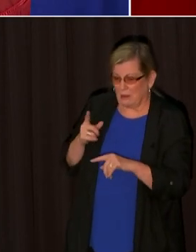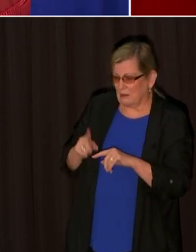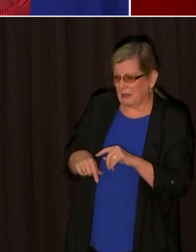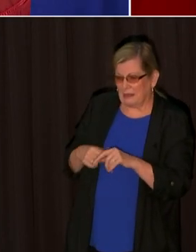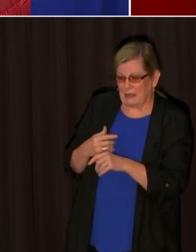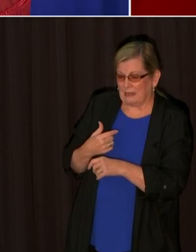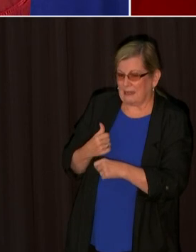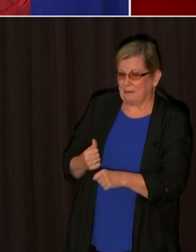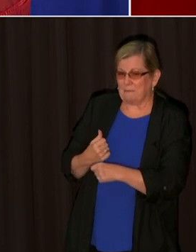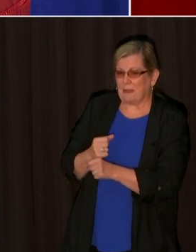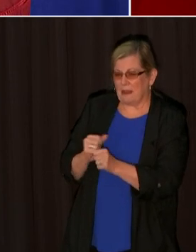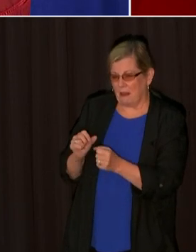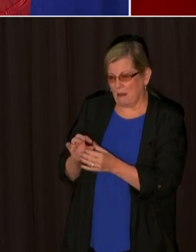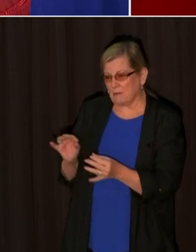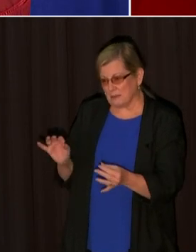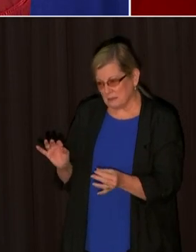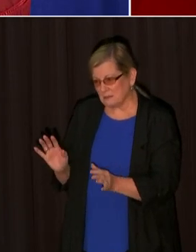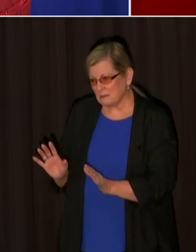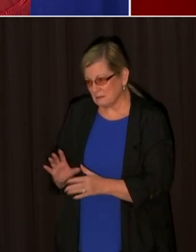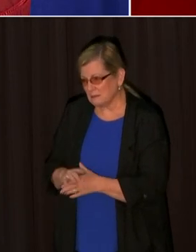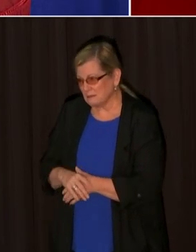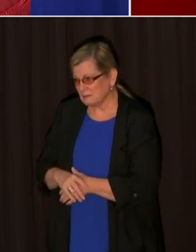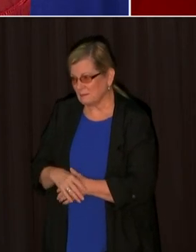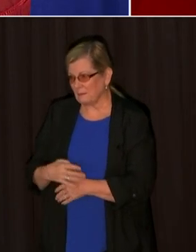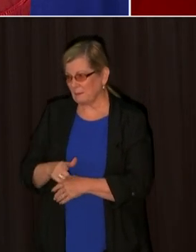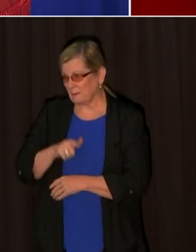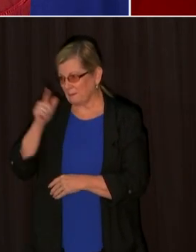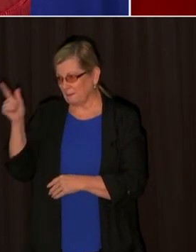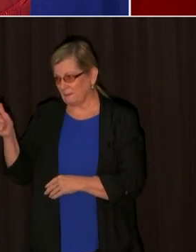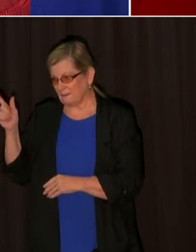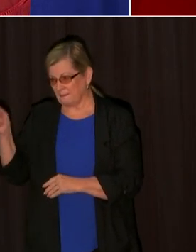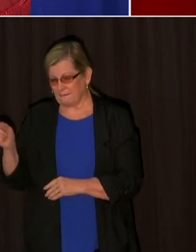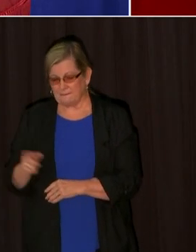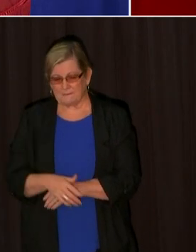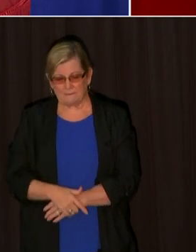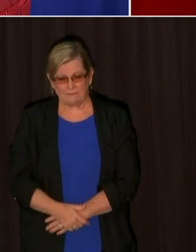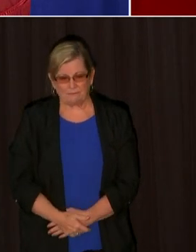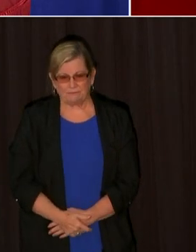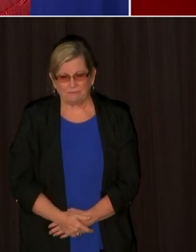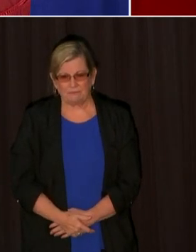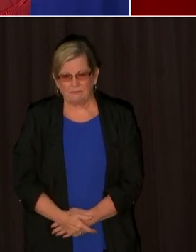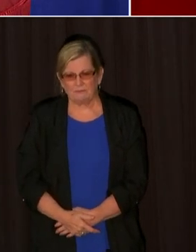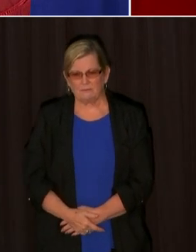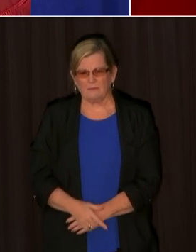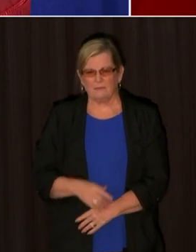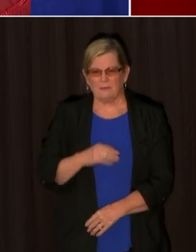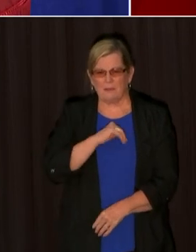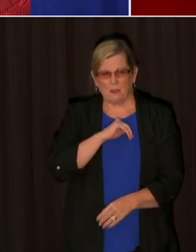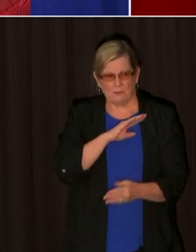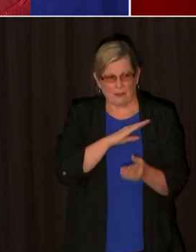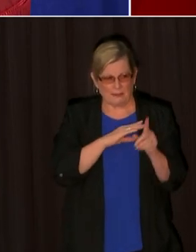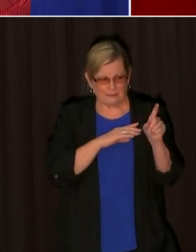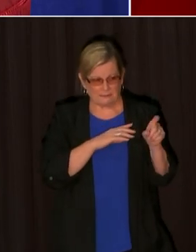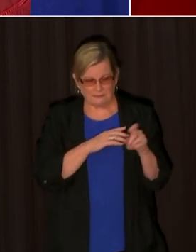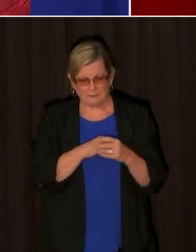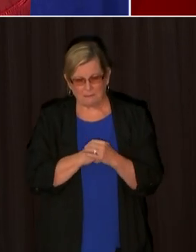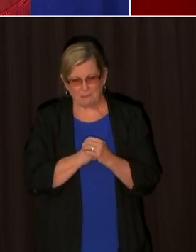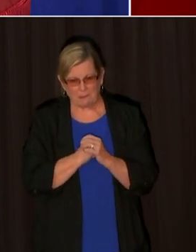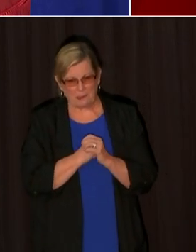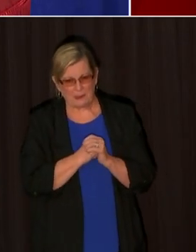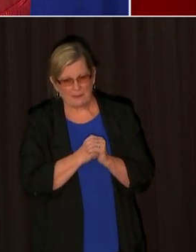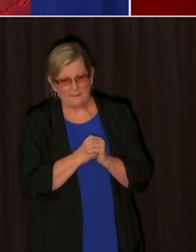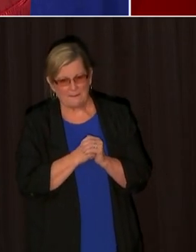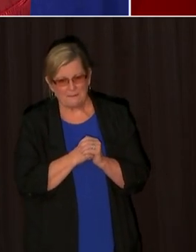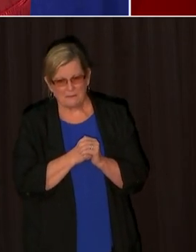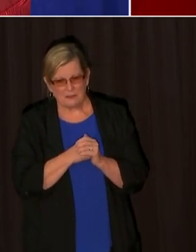the emergency action. Yes, sir. Mayor Bowser, you've been very firm in terms of